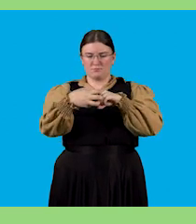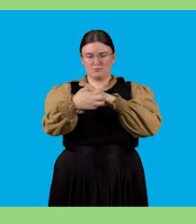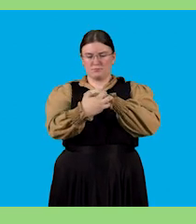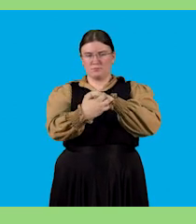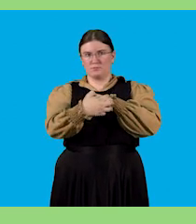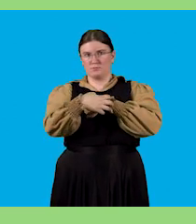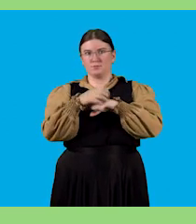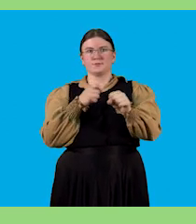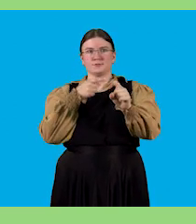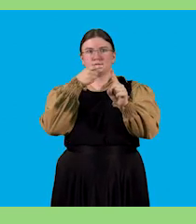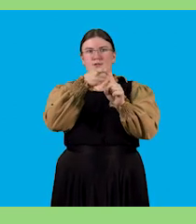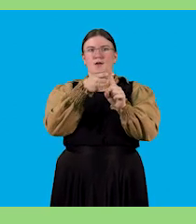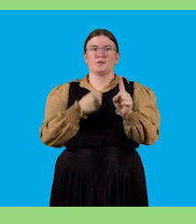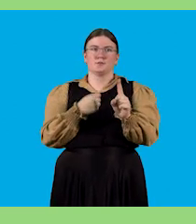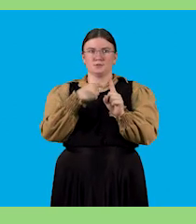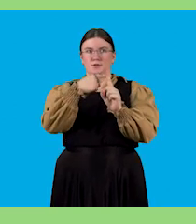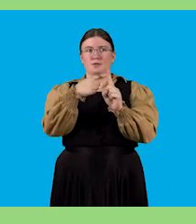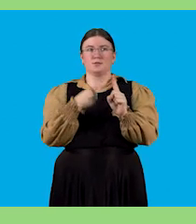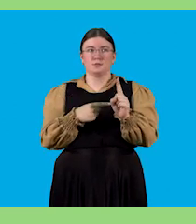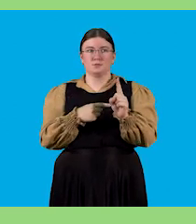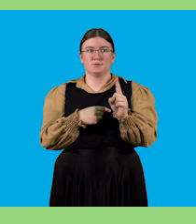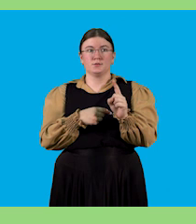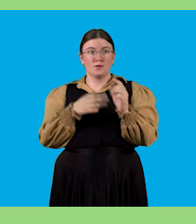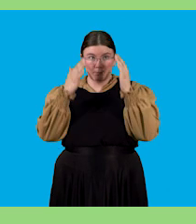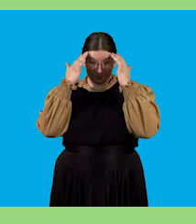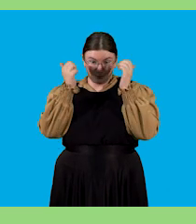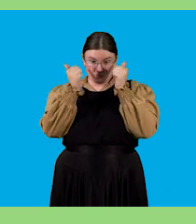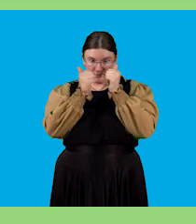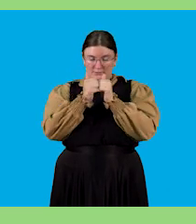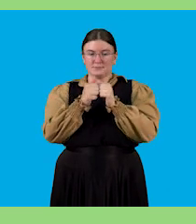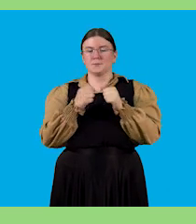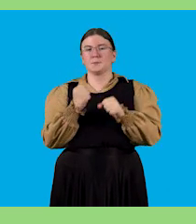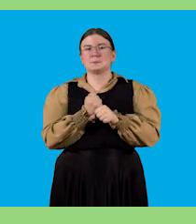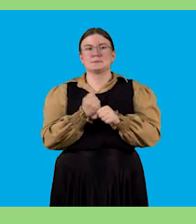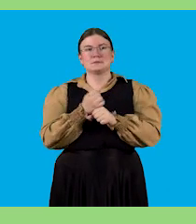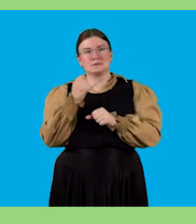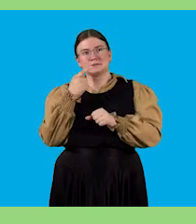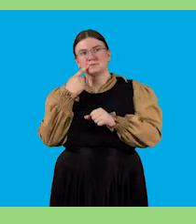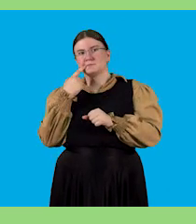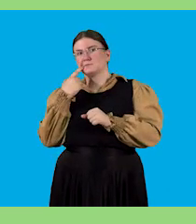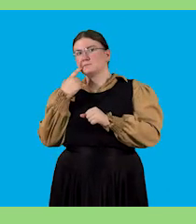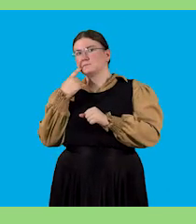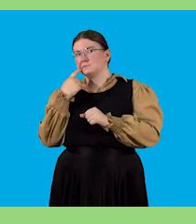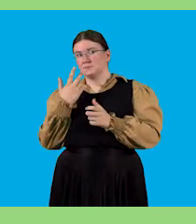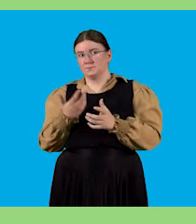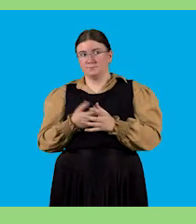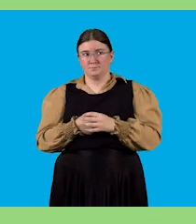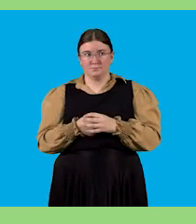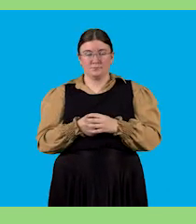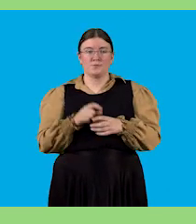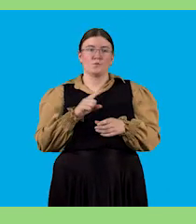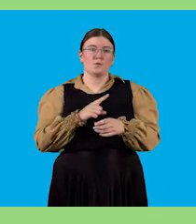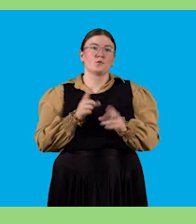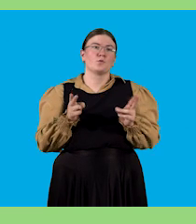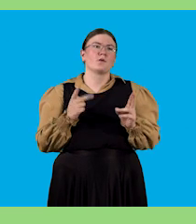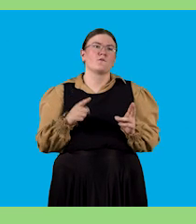reaction makes people want to take in more drugs or alcohol. And this is usually to behave